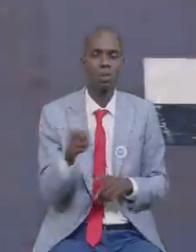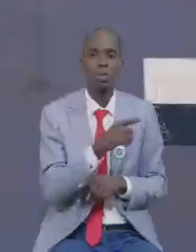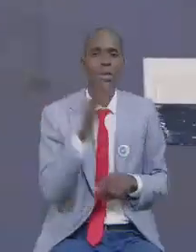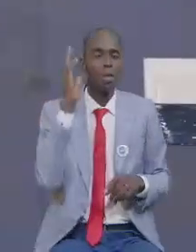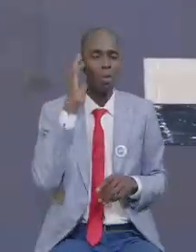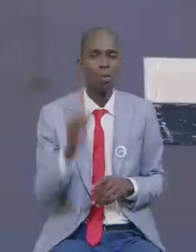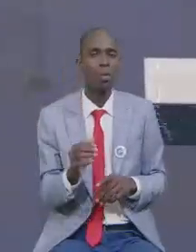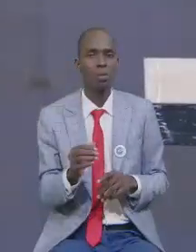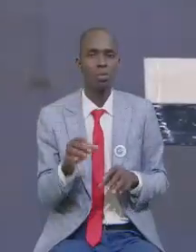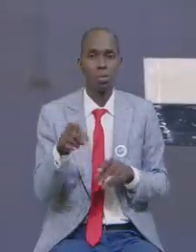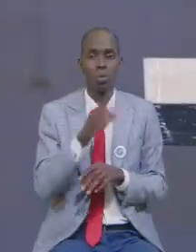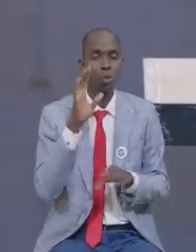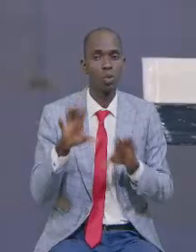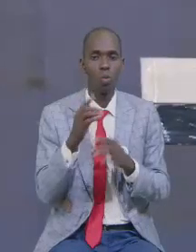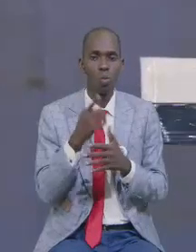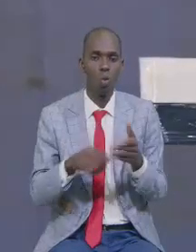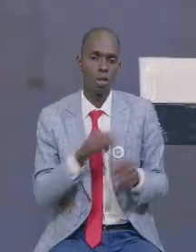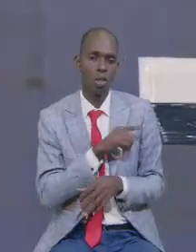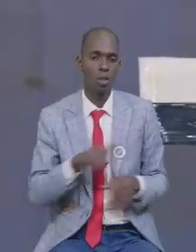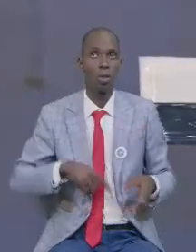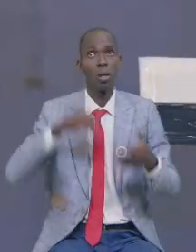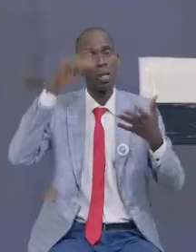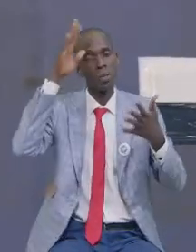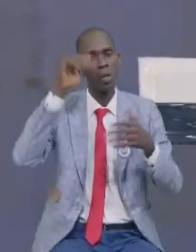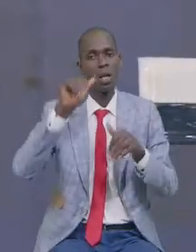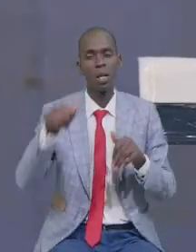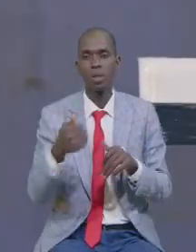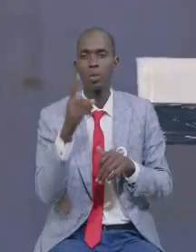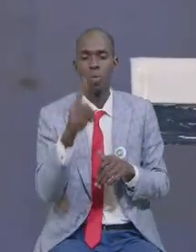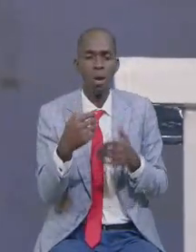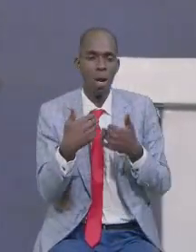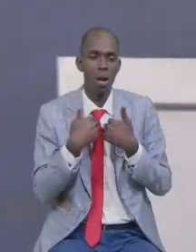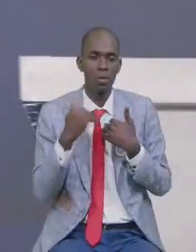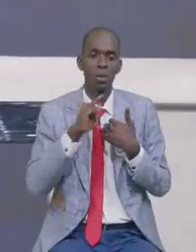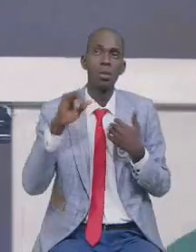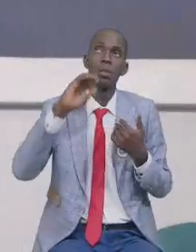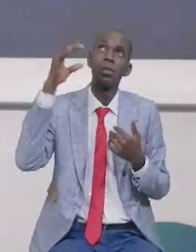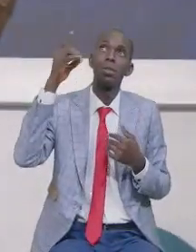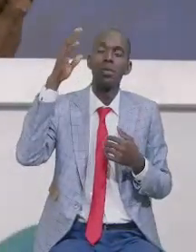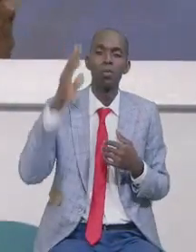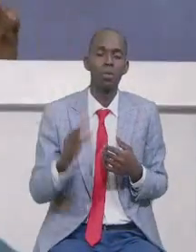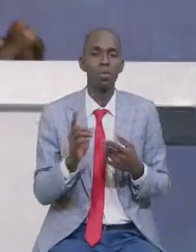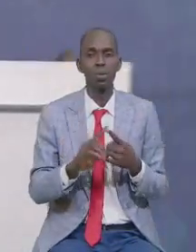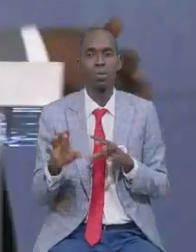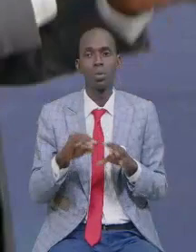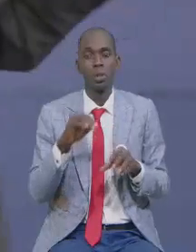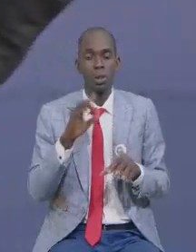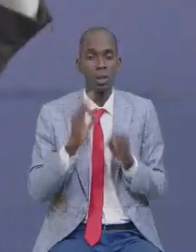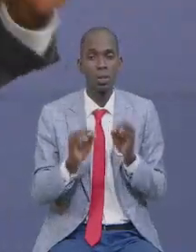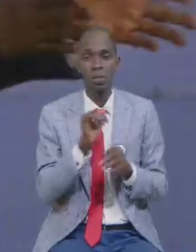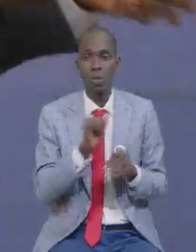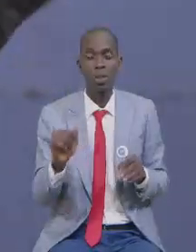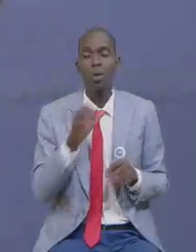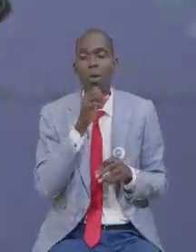the Lord expects anyone having the grace of God to do. If an older man has the grace of God,